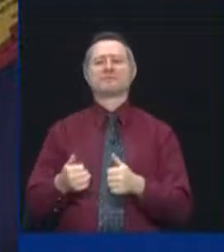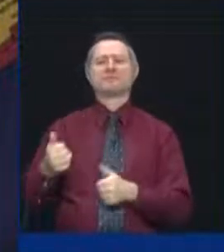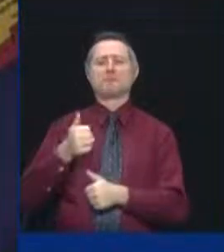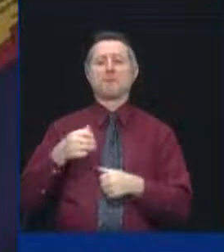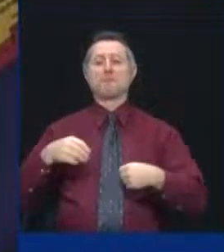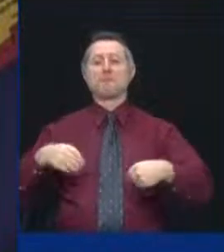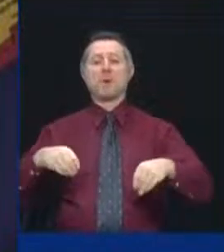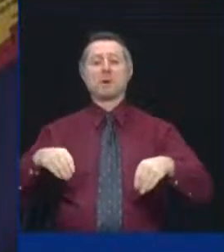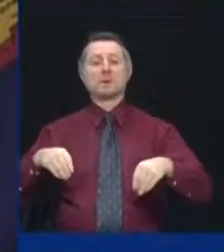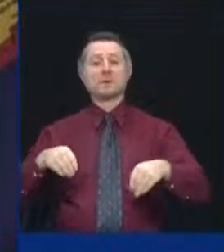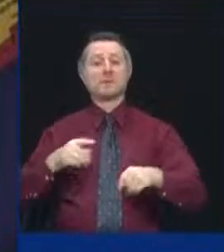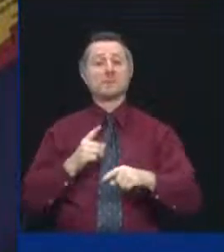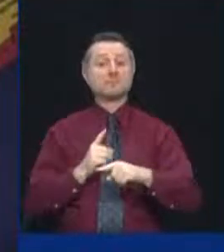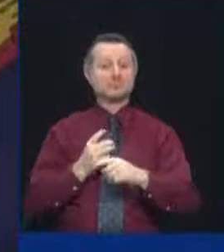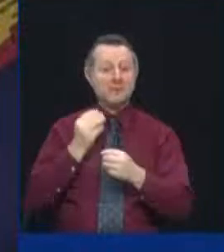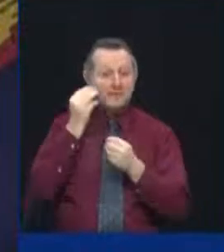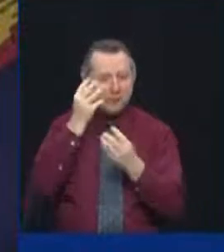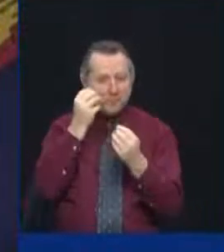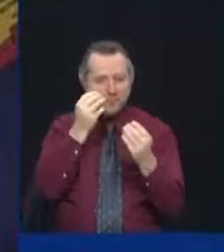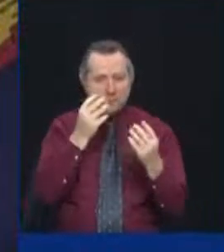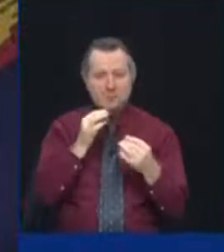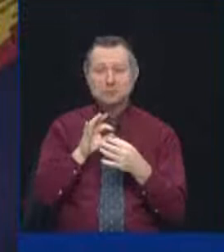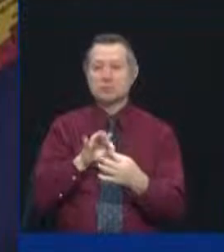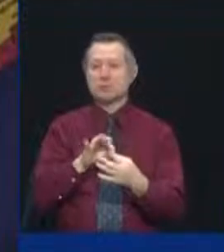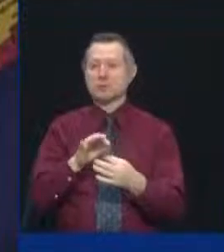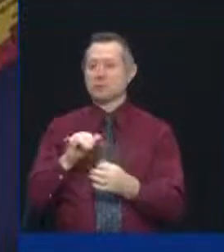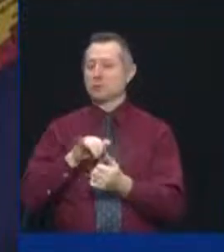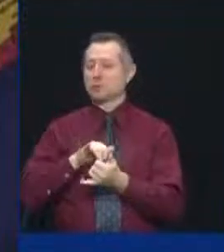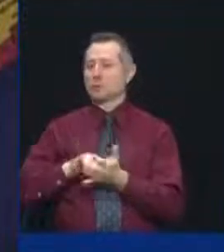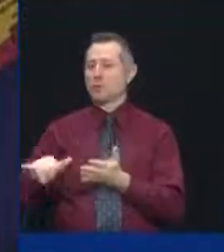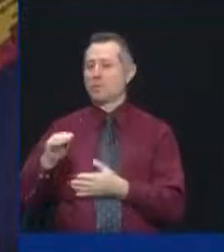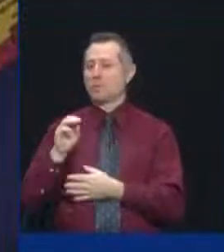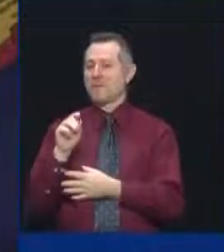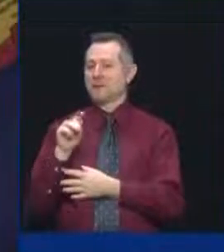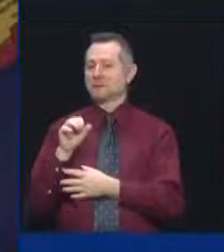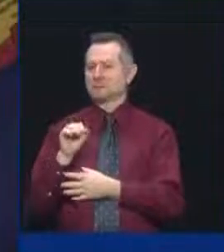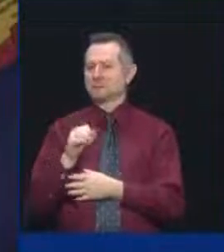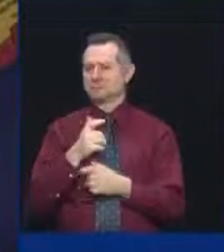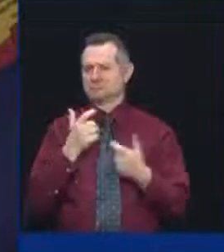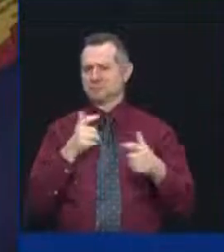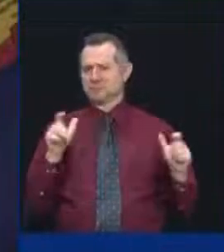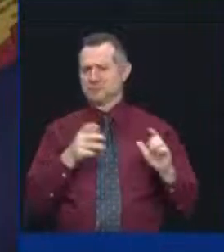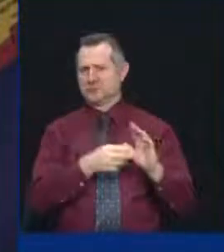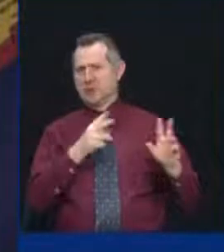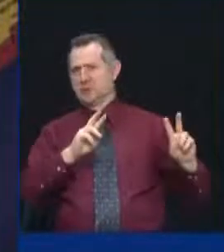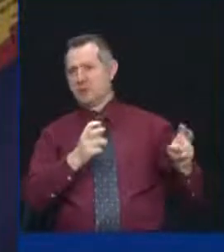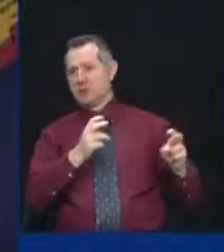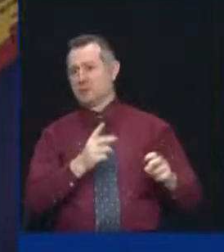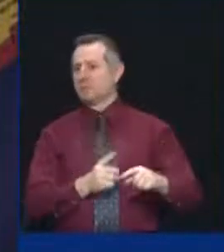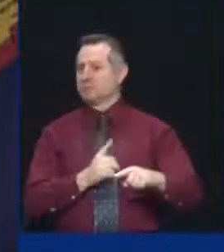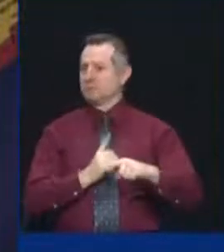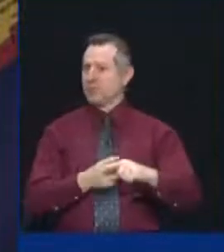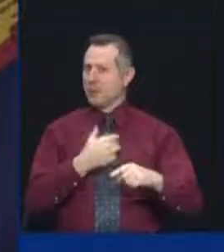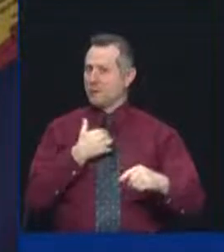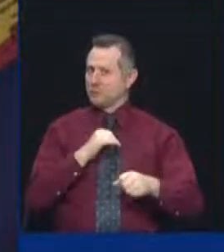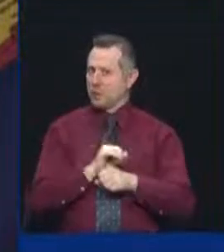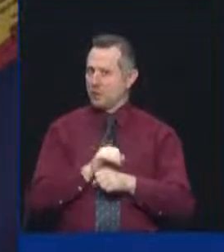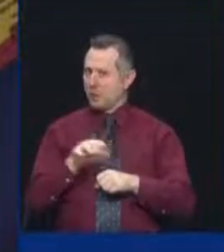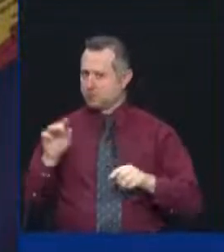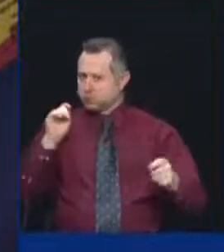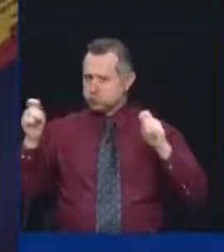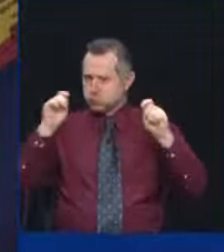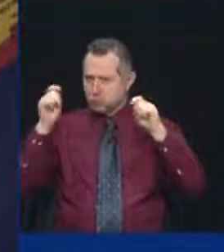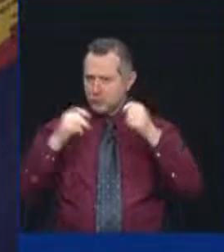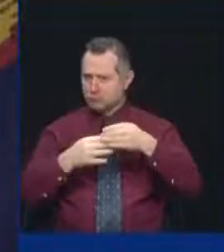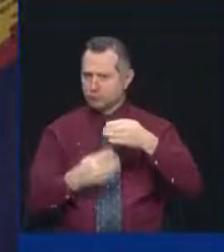York Mets. Big title, big job. Let's make some announcements,